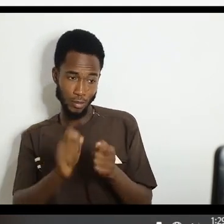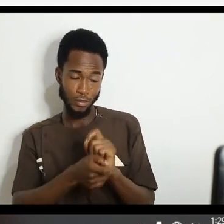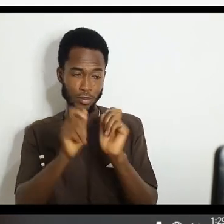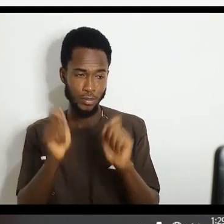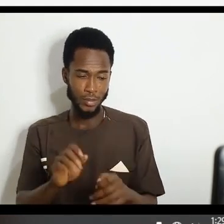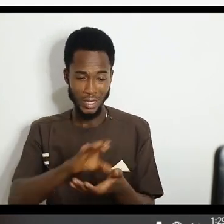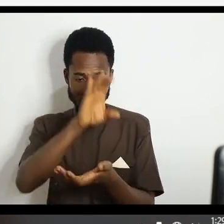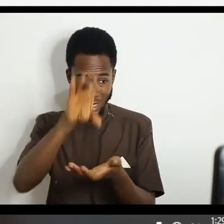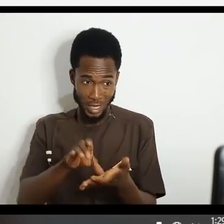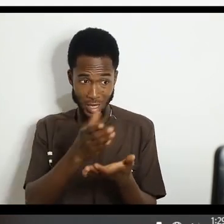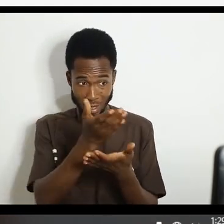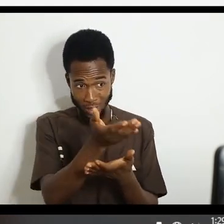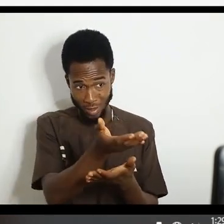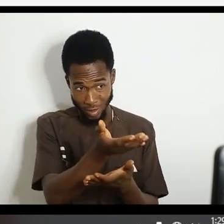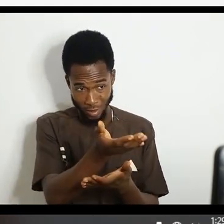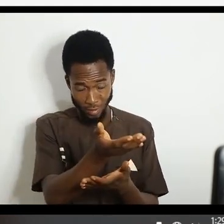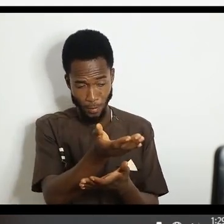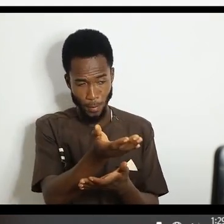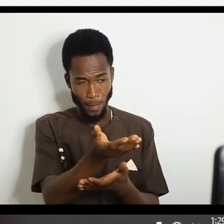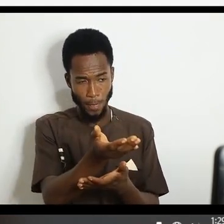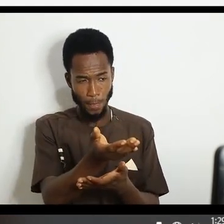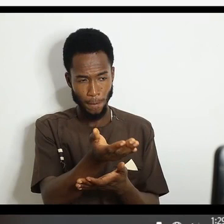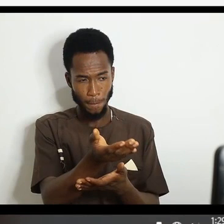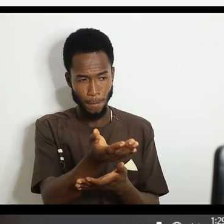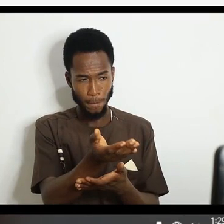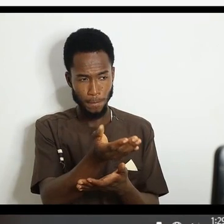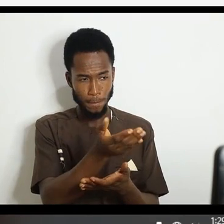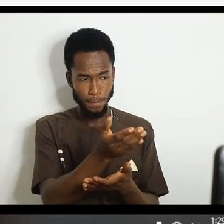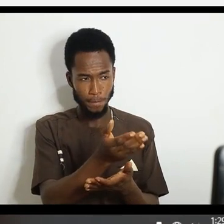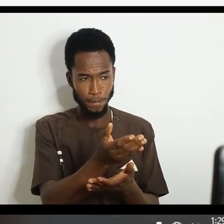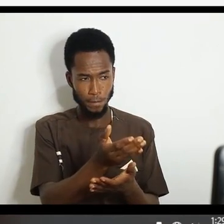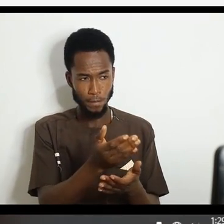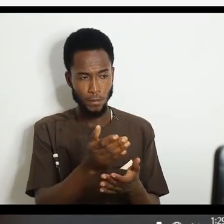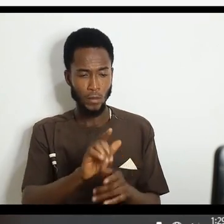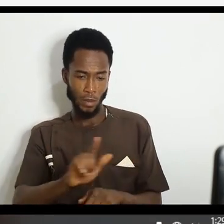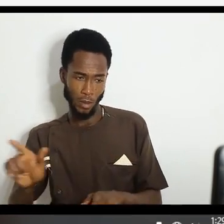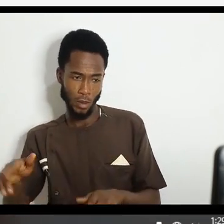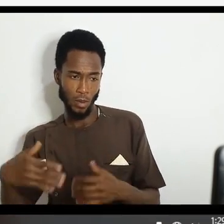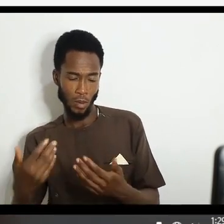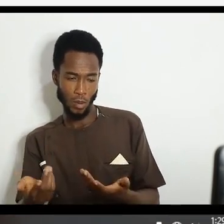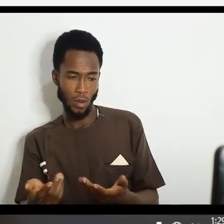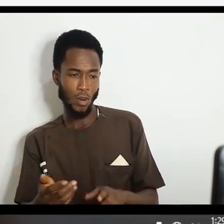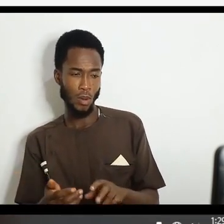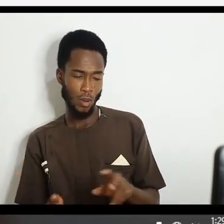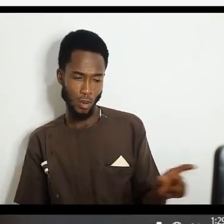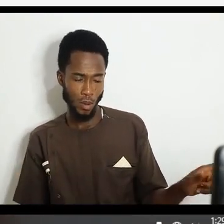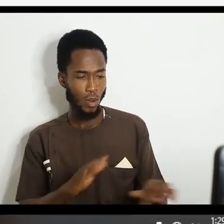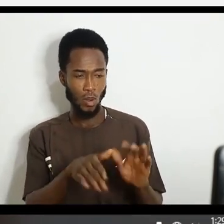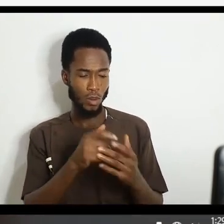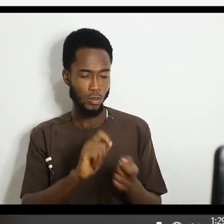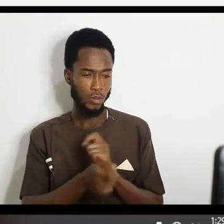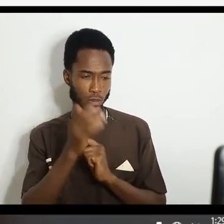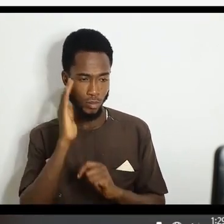the center and the text will change. You can use the right side and everything will change